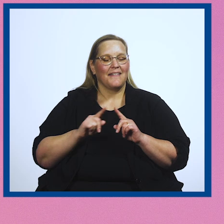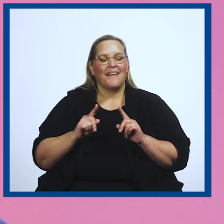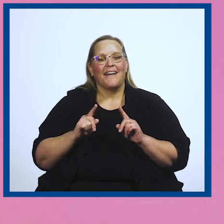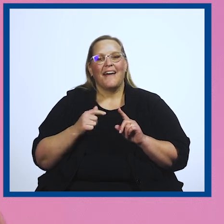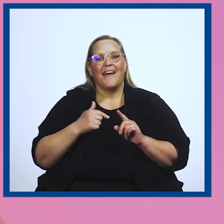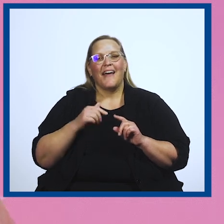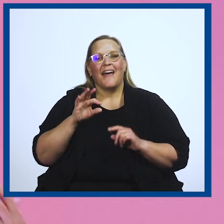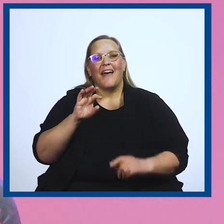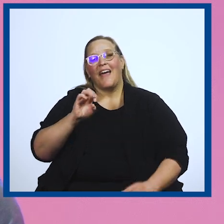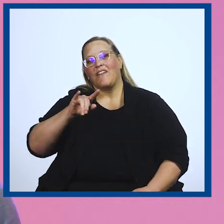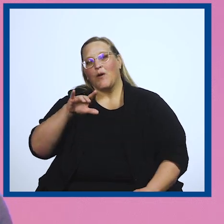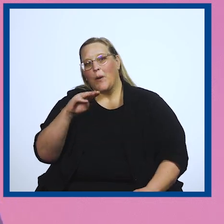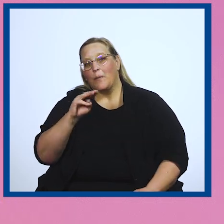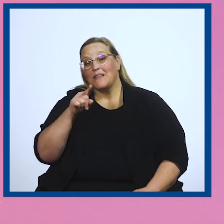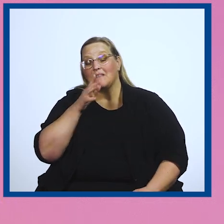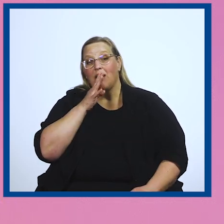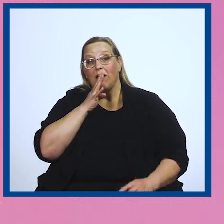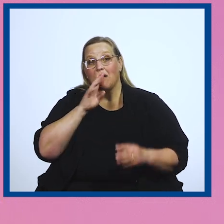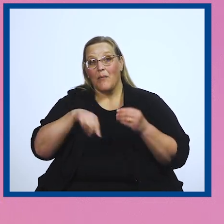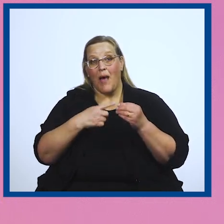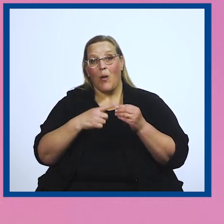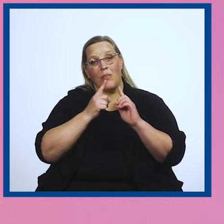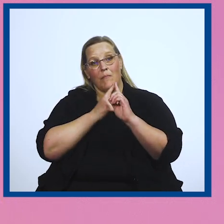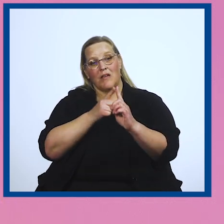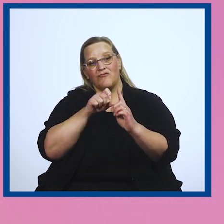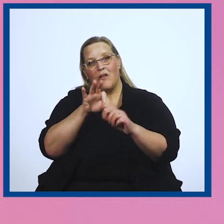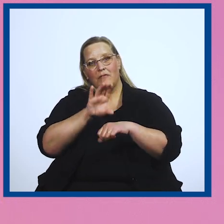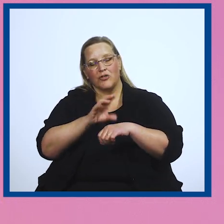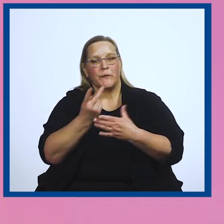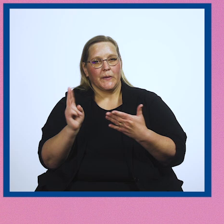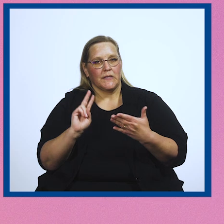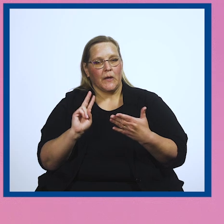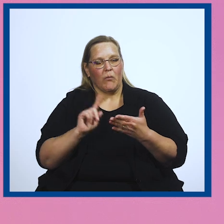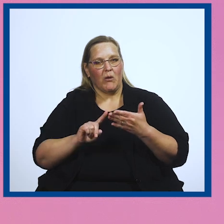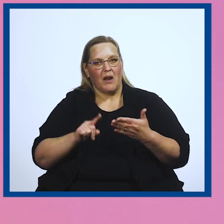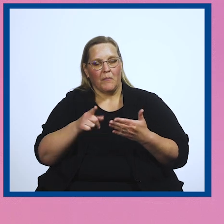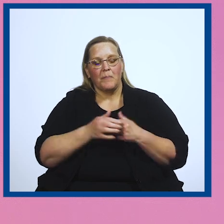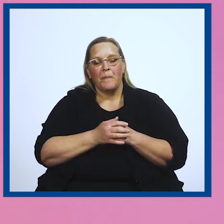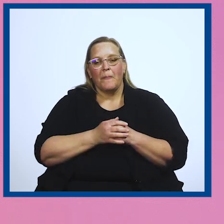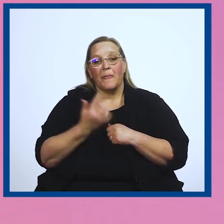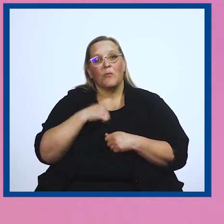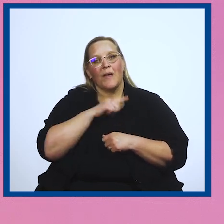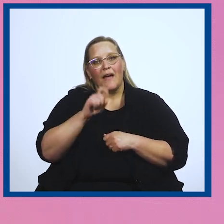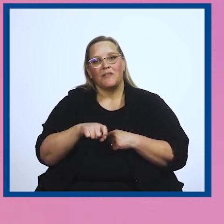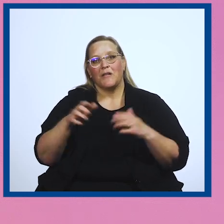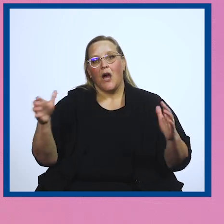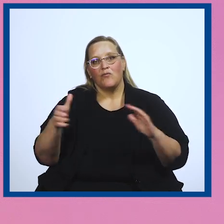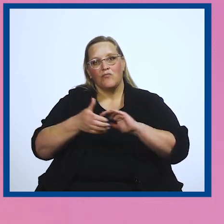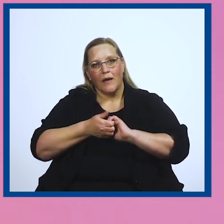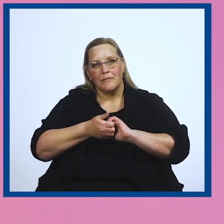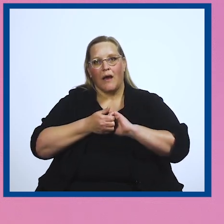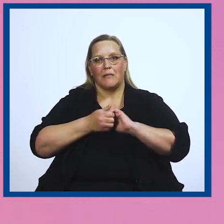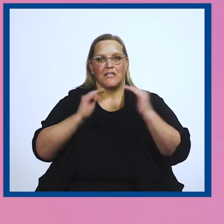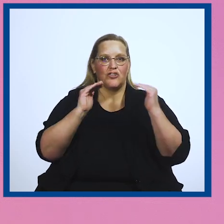about the mission of the church. It was a beautiful sermon. Look it up, 2 weeks ago. And he talked about how we have to be a reconciling,